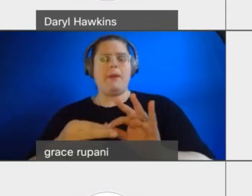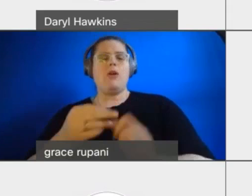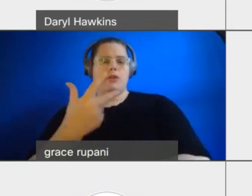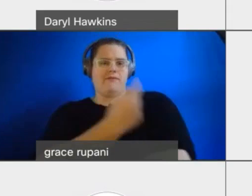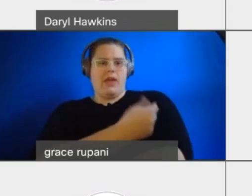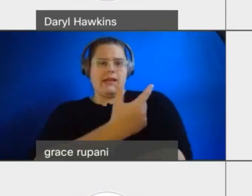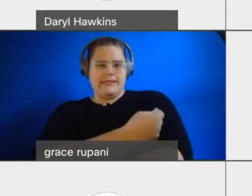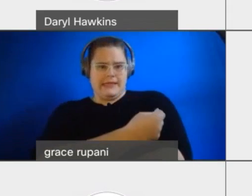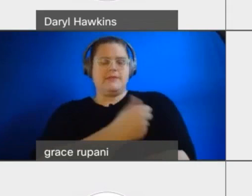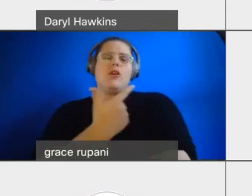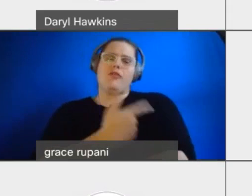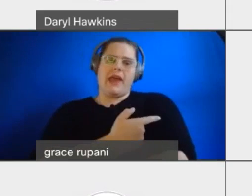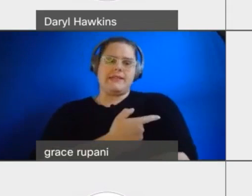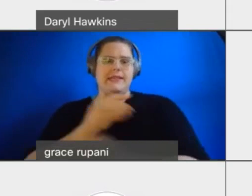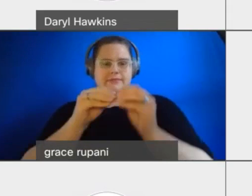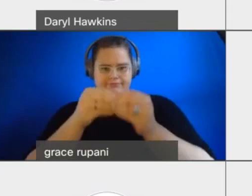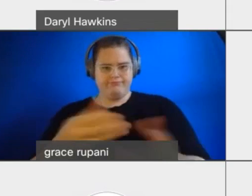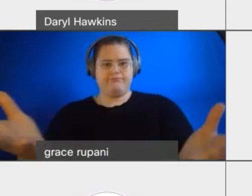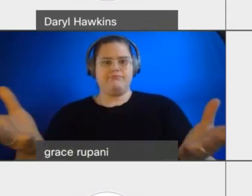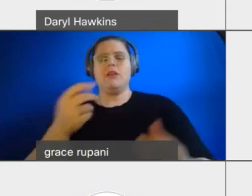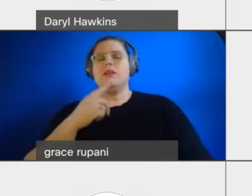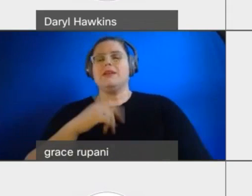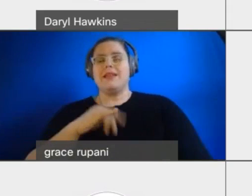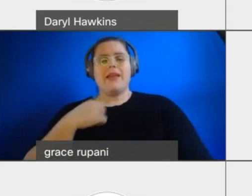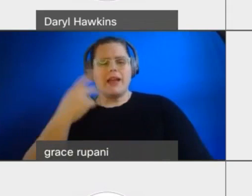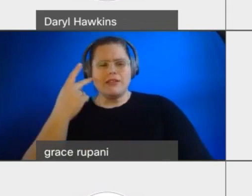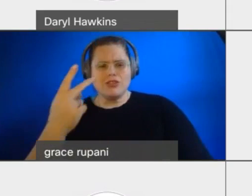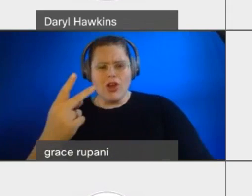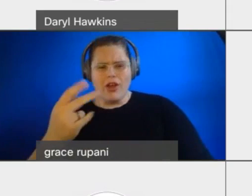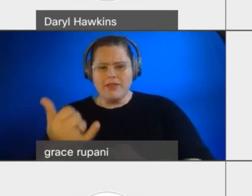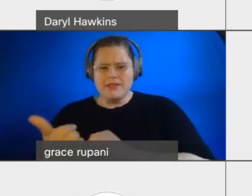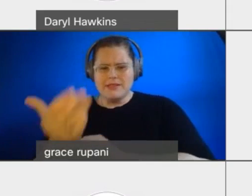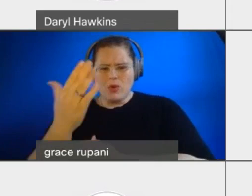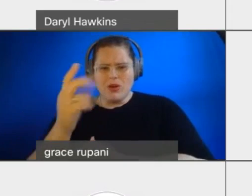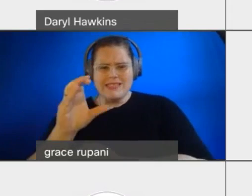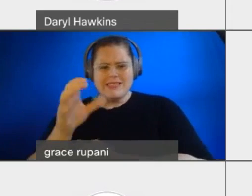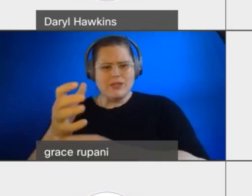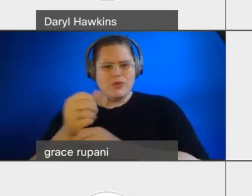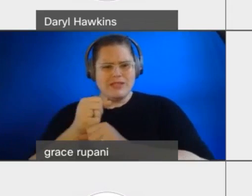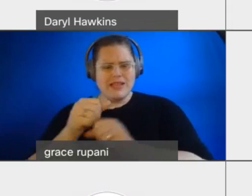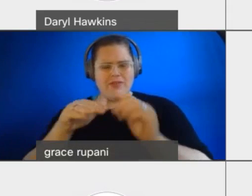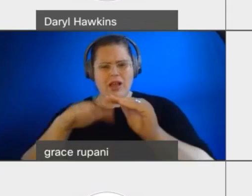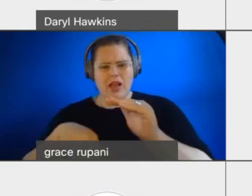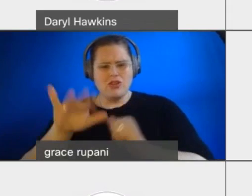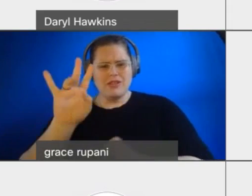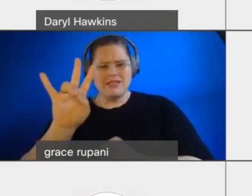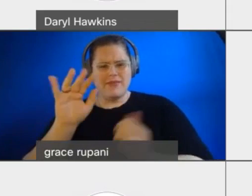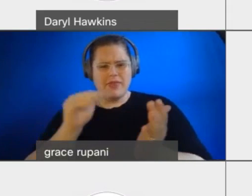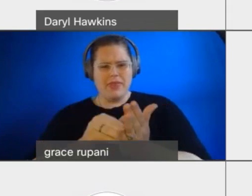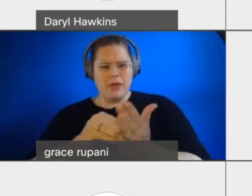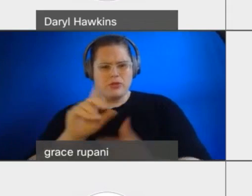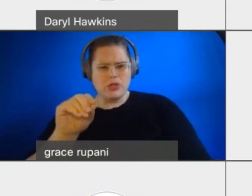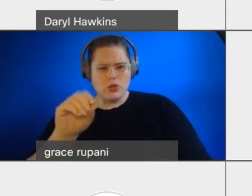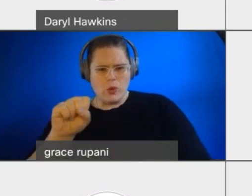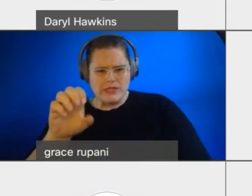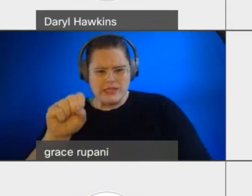these. The question says, this morning I saw that DC is getting under 7,000 doses initially. How will that affect people supported